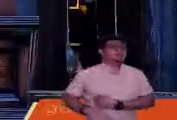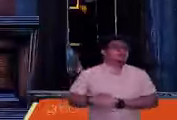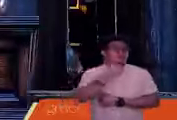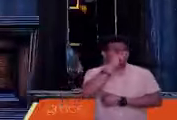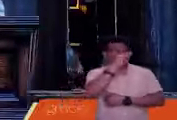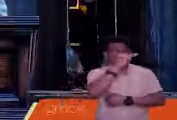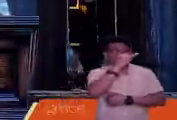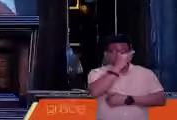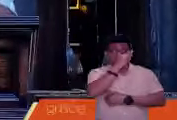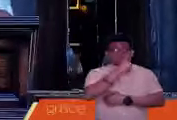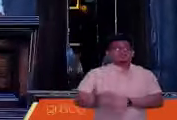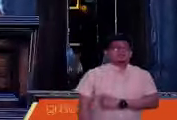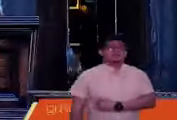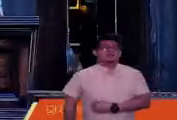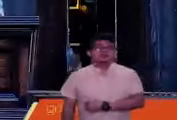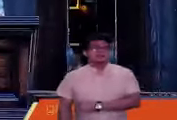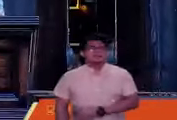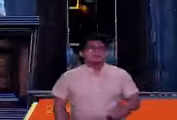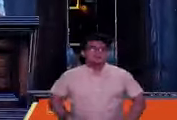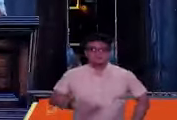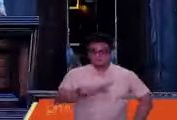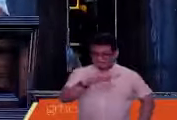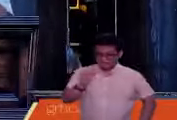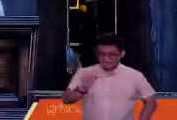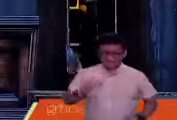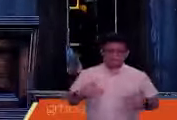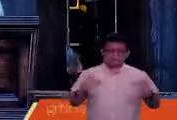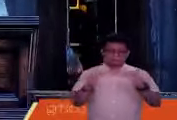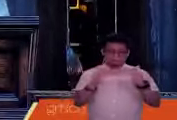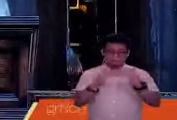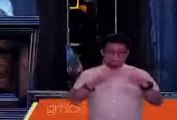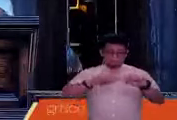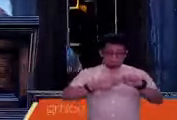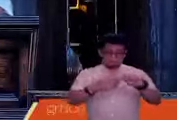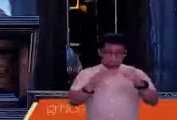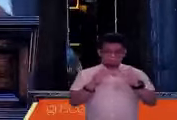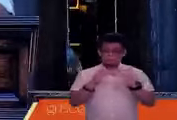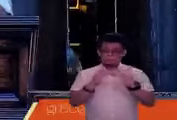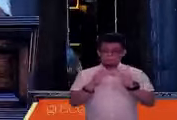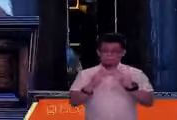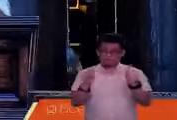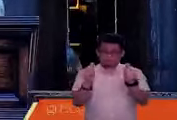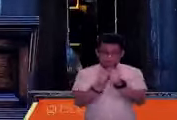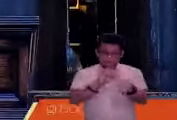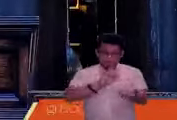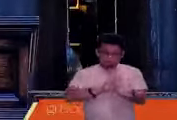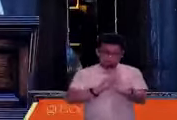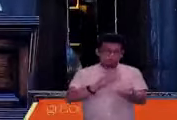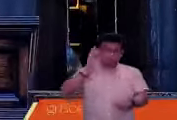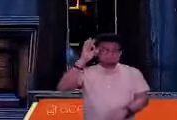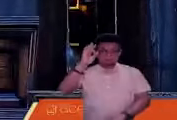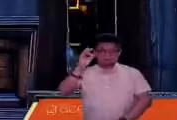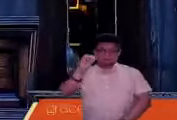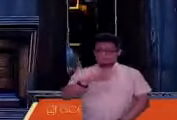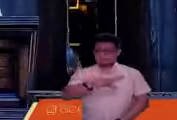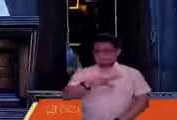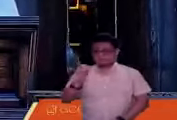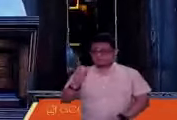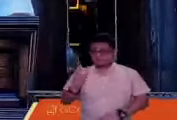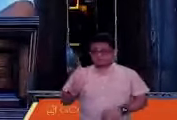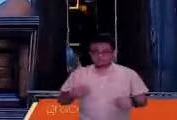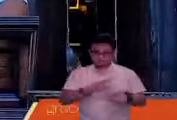meeting. Mitingon mi ni Pastor Gisalba. Unya, that is the time that we are actually having a fellowship with